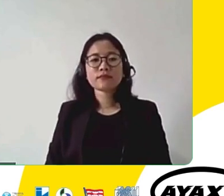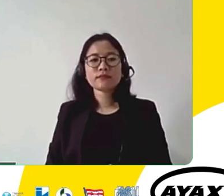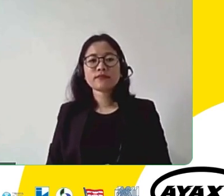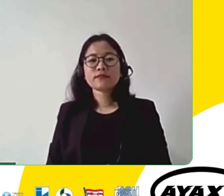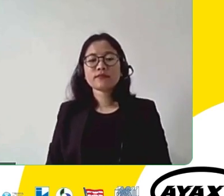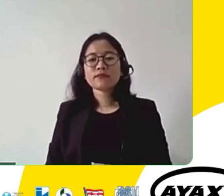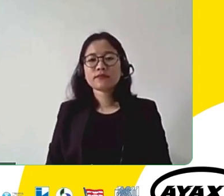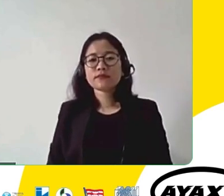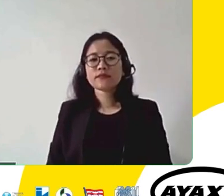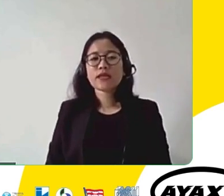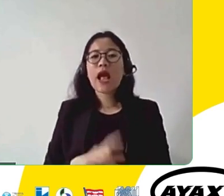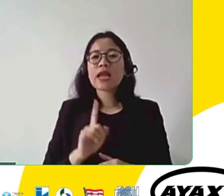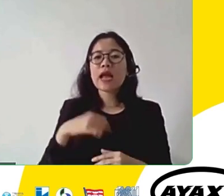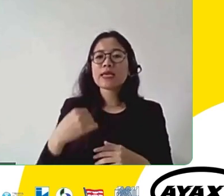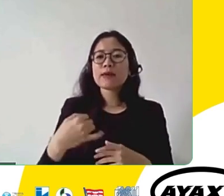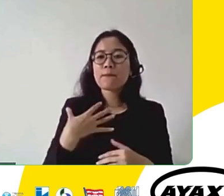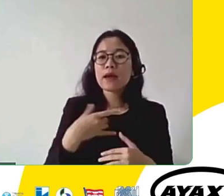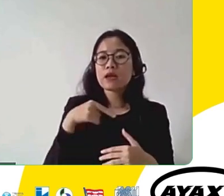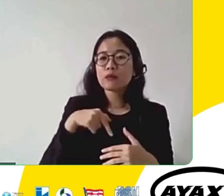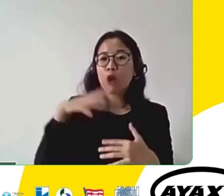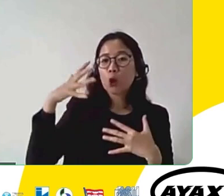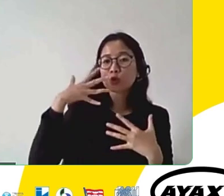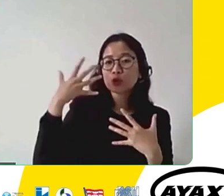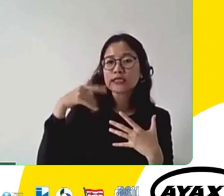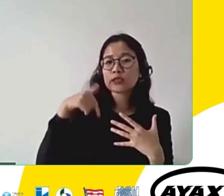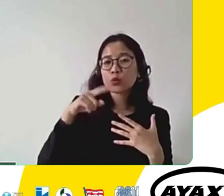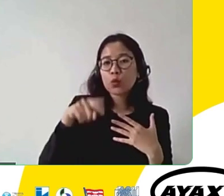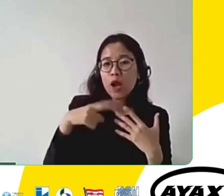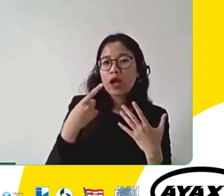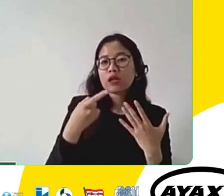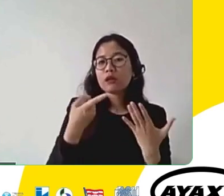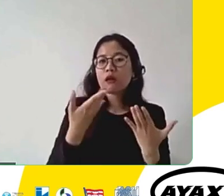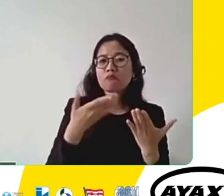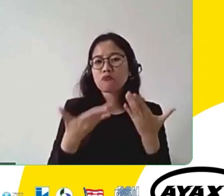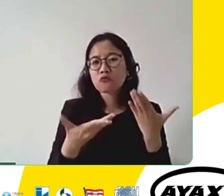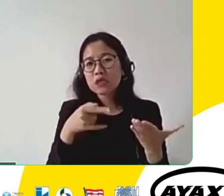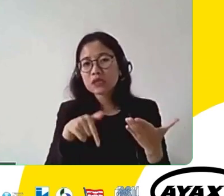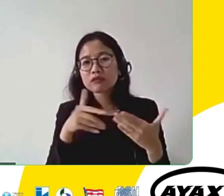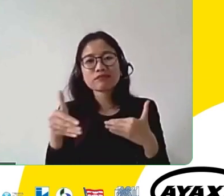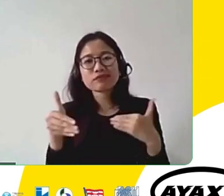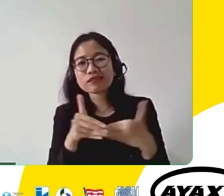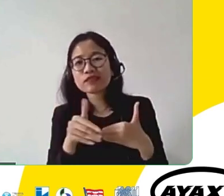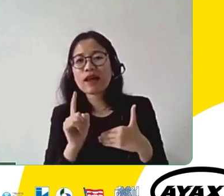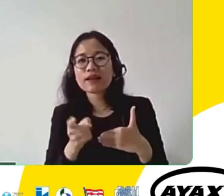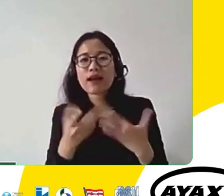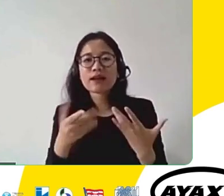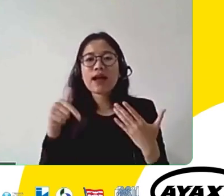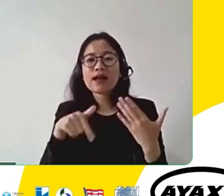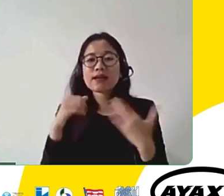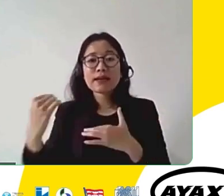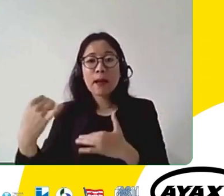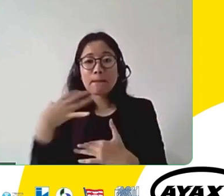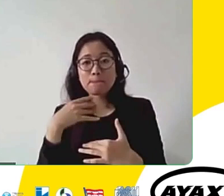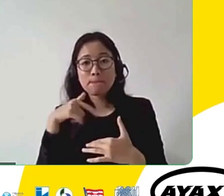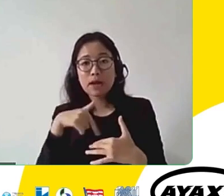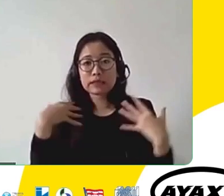pollution can be occur in the short-term effect, such as exacerbation of asthma, as well as